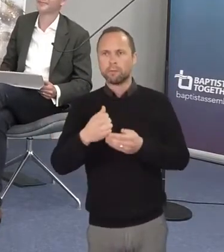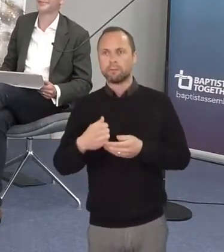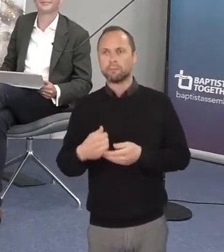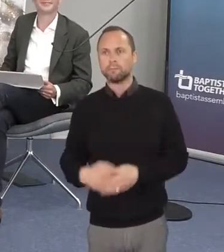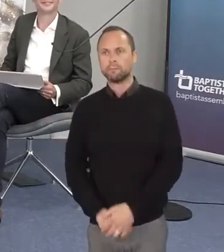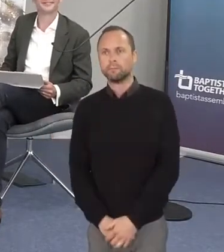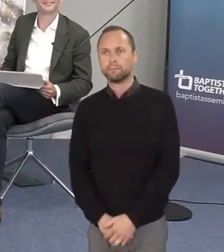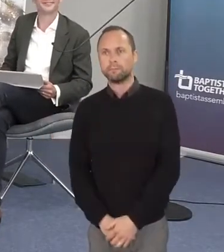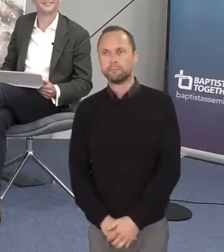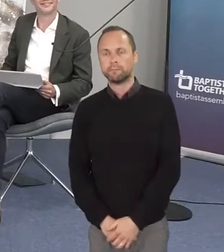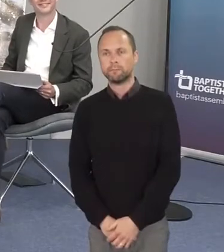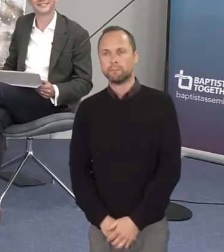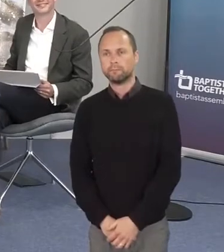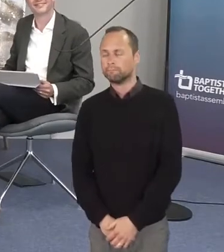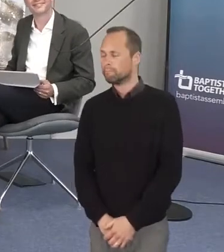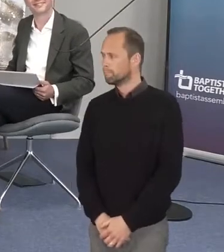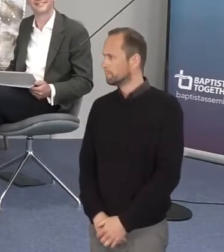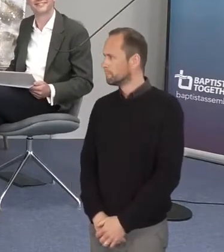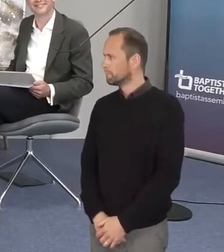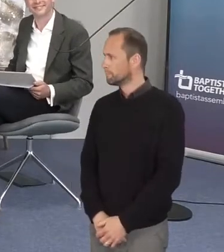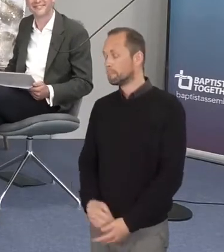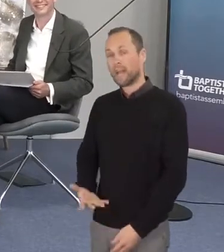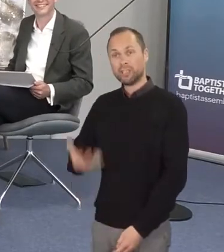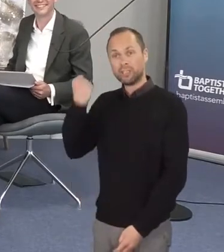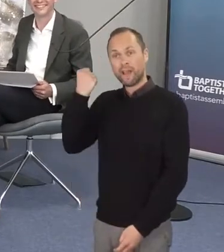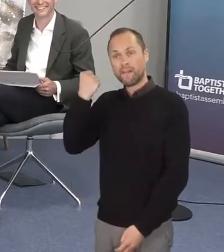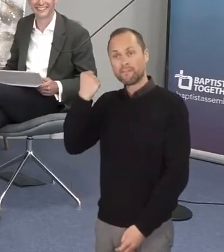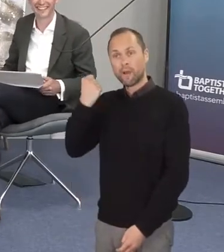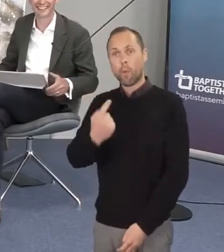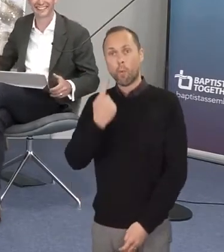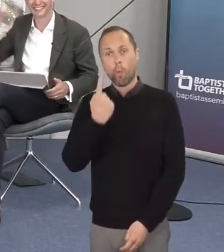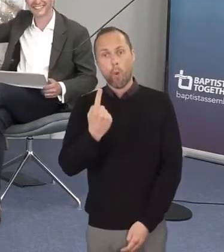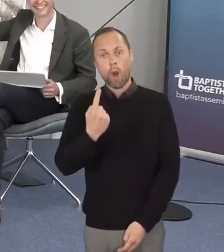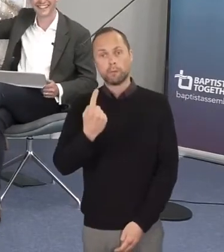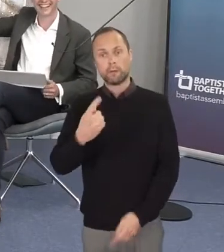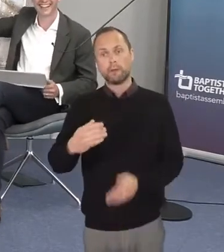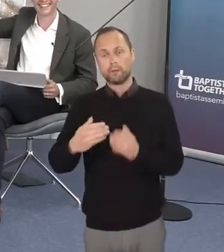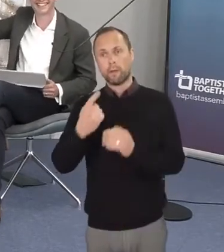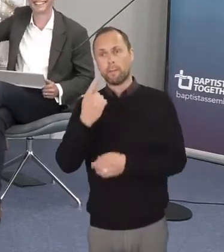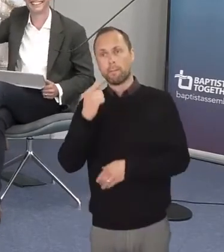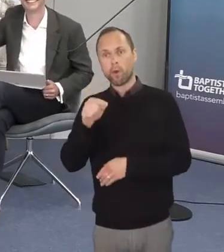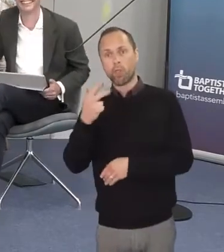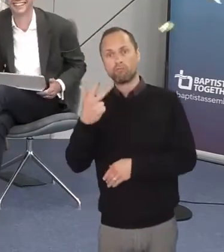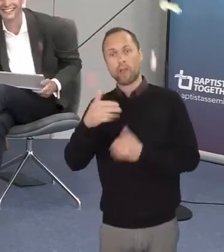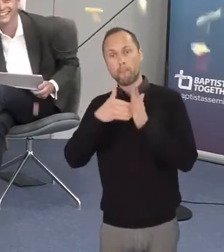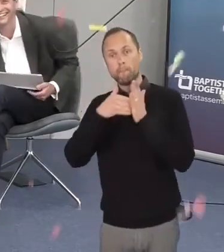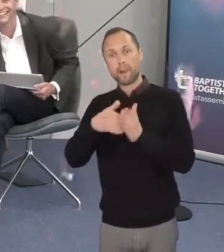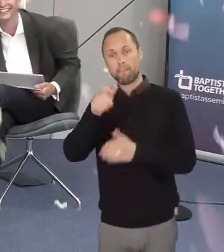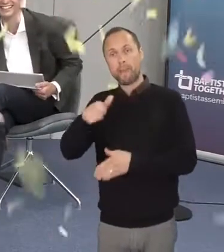have 1.3 million lives transformed.